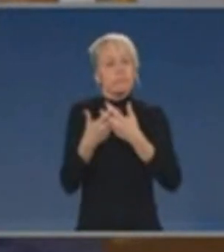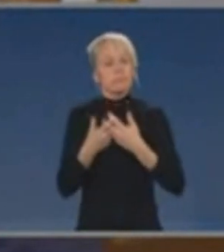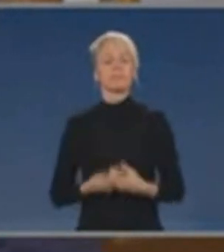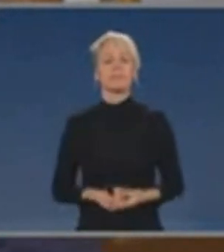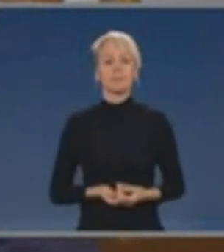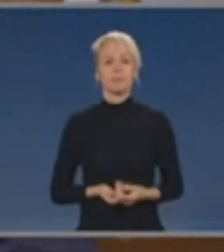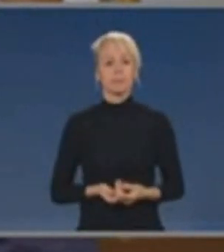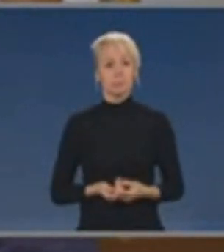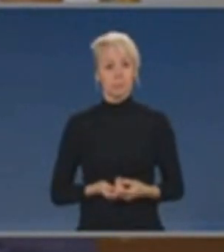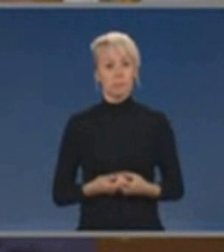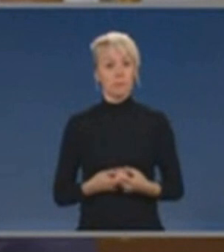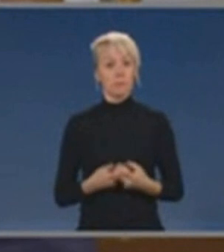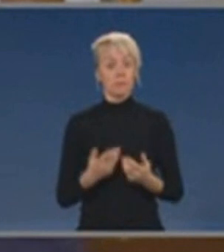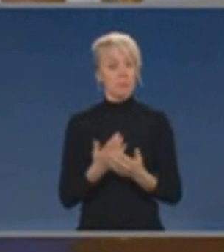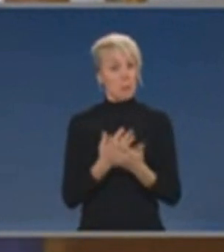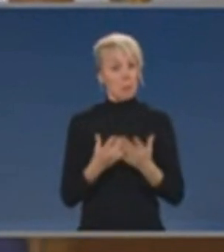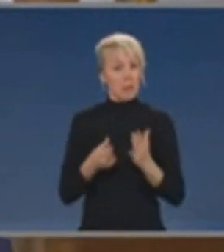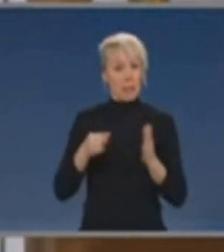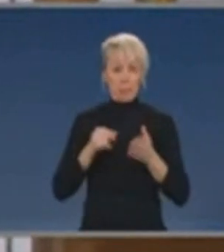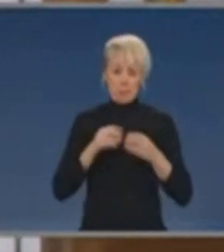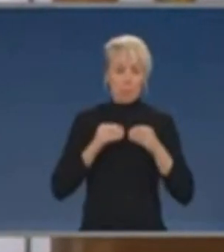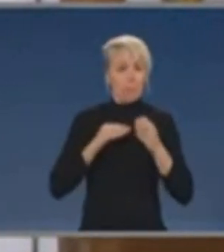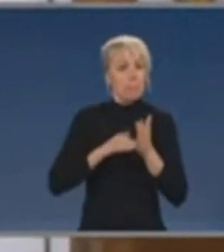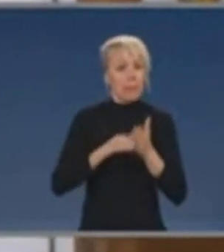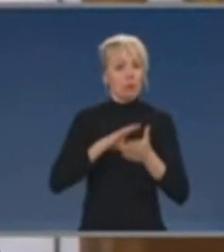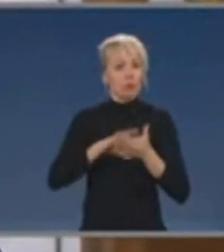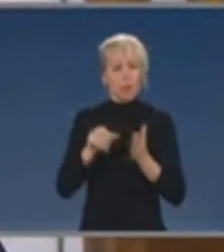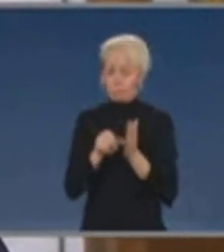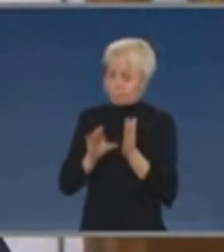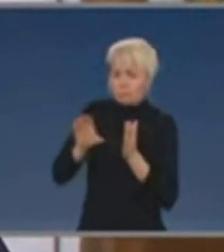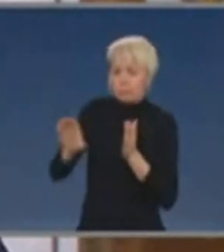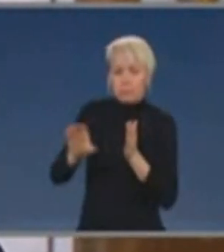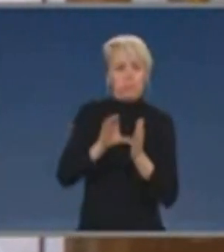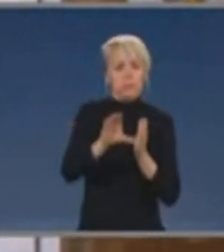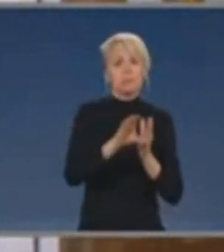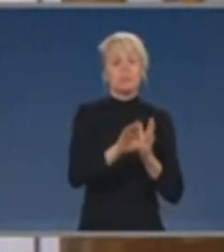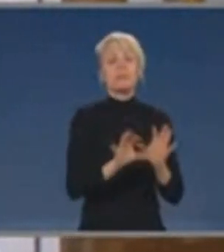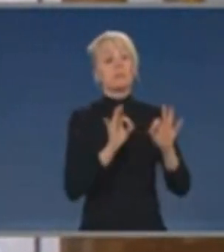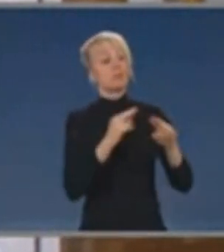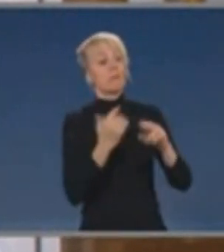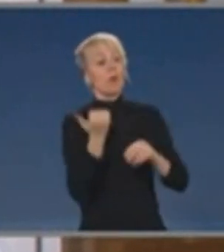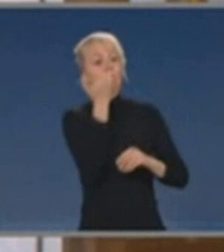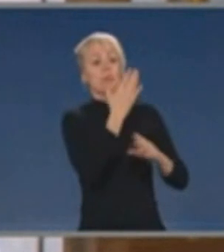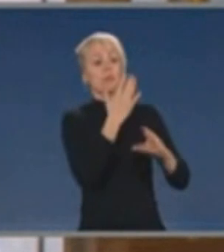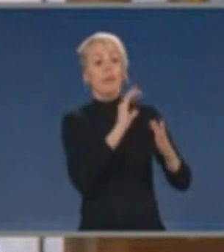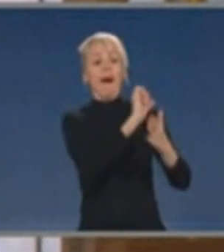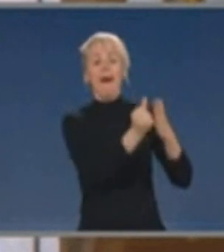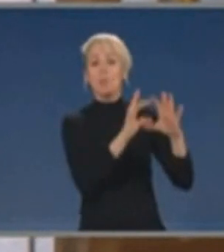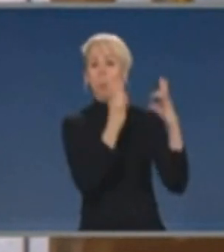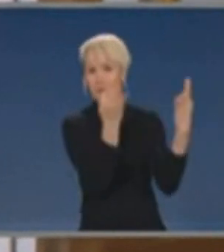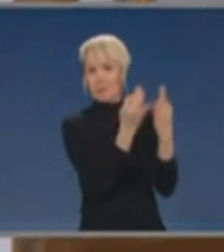community, including $10 million for Support Act, money for Indigenous arts organisations and money for